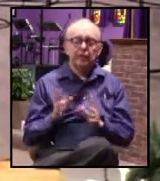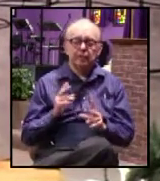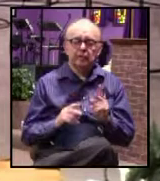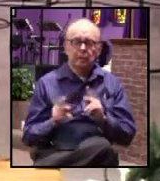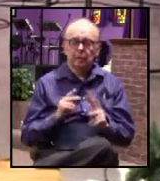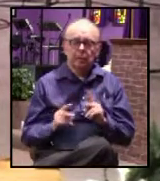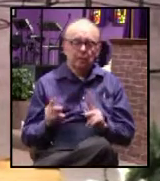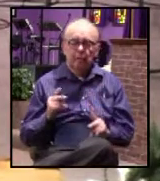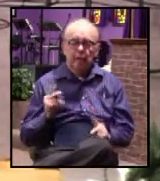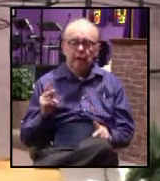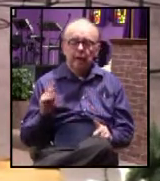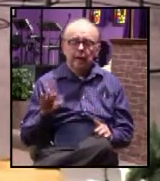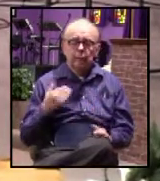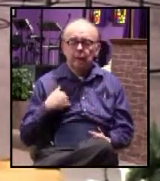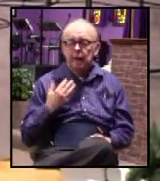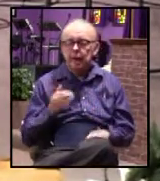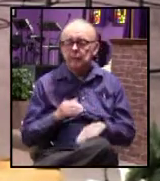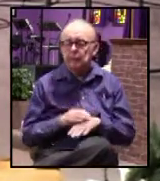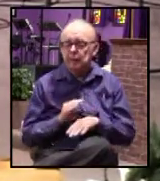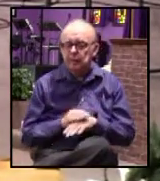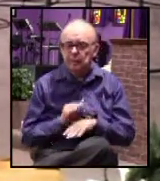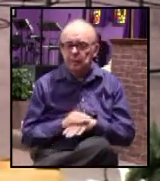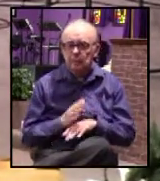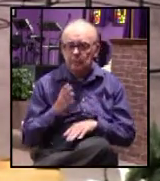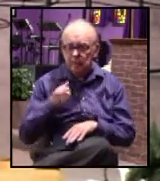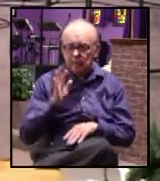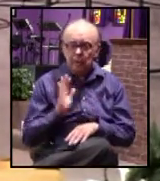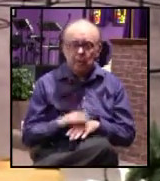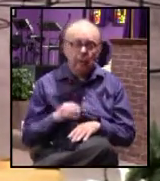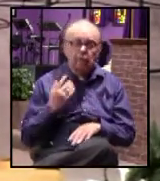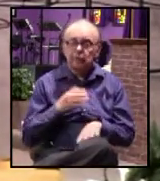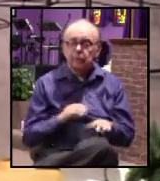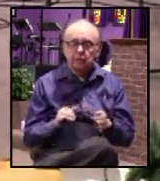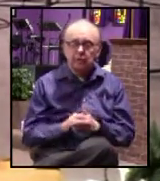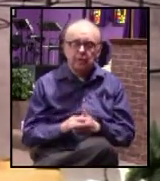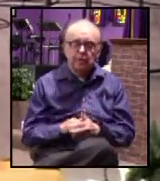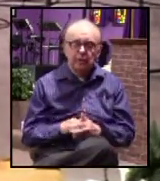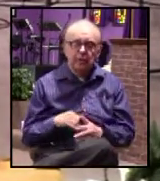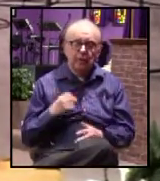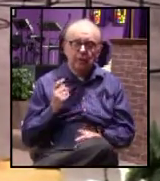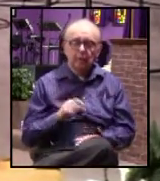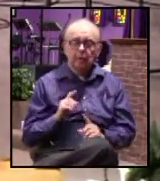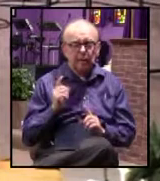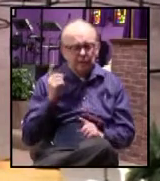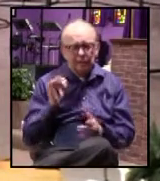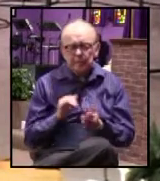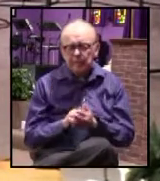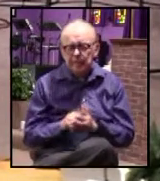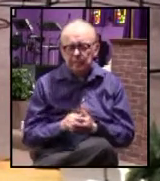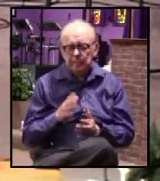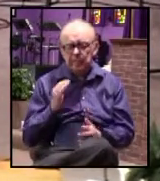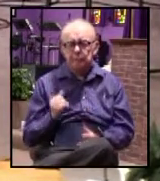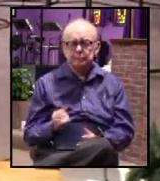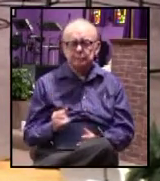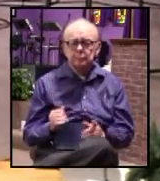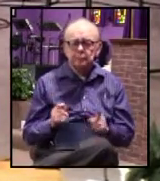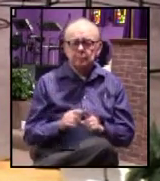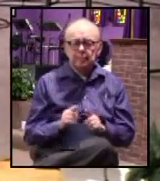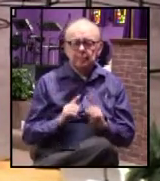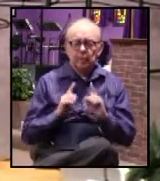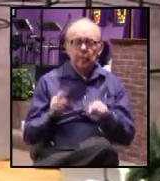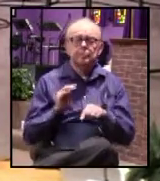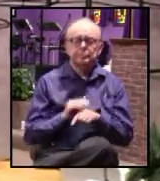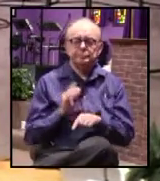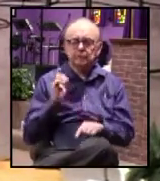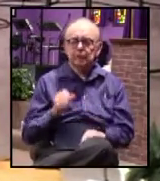That's why we're on mission. That's what God's called us to do and where we need to think about. Because as we go on